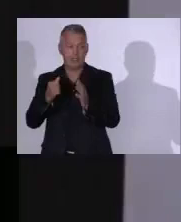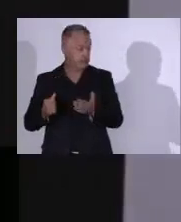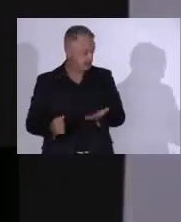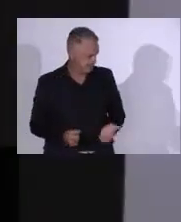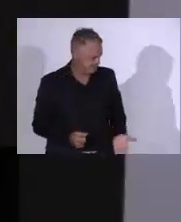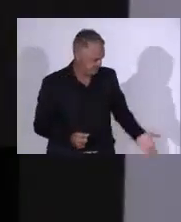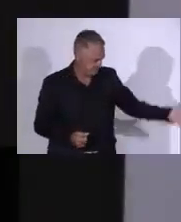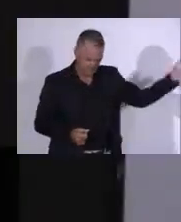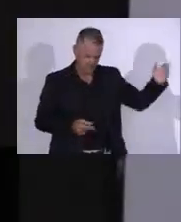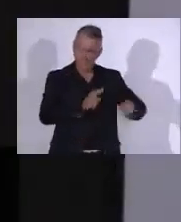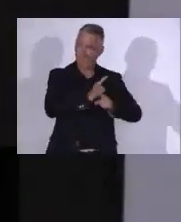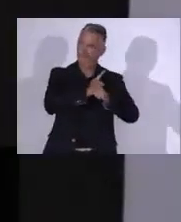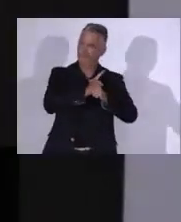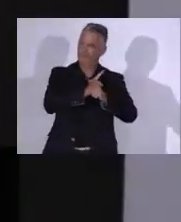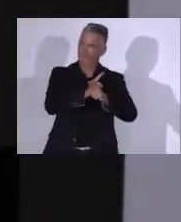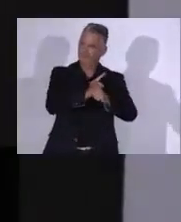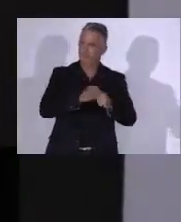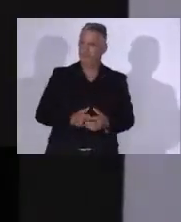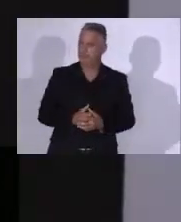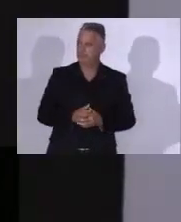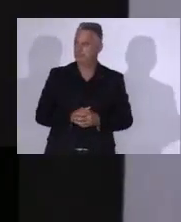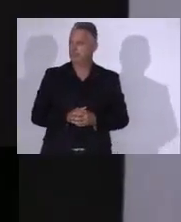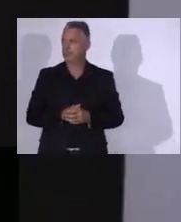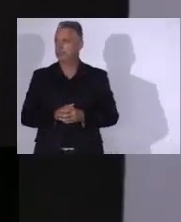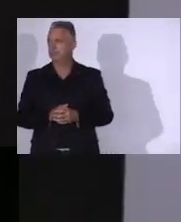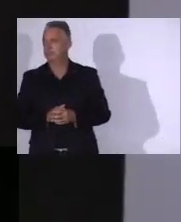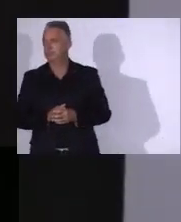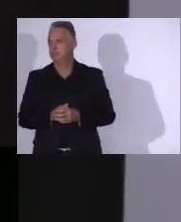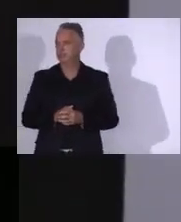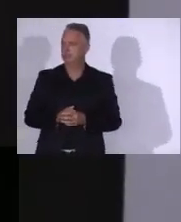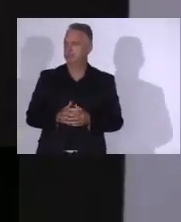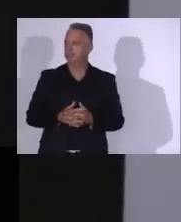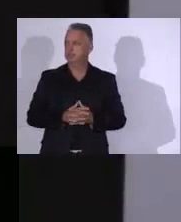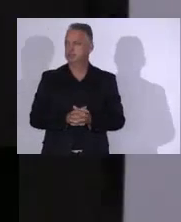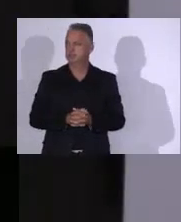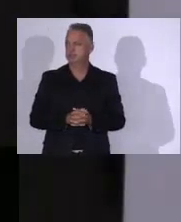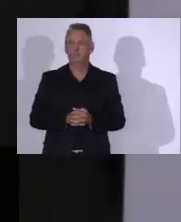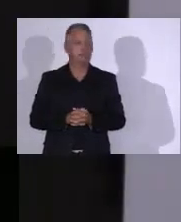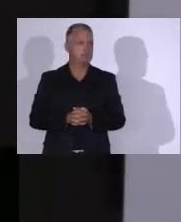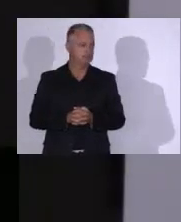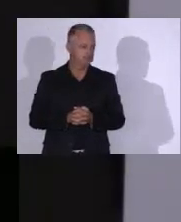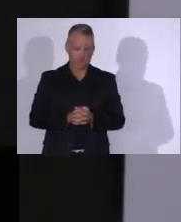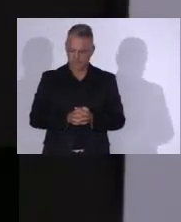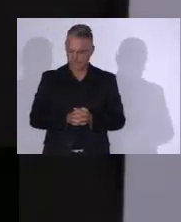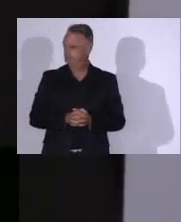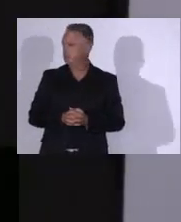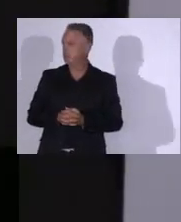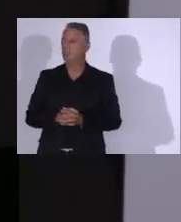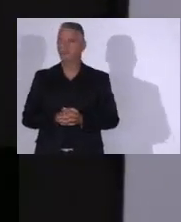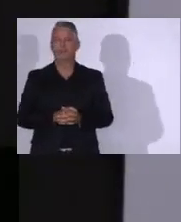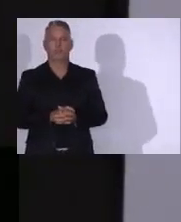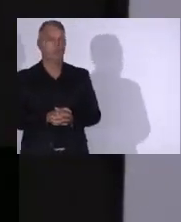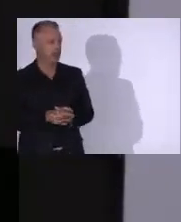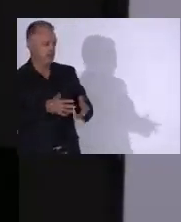short panel discussion in case there's any questions that we have in the audience or online. Just while we do that, I think